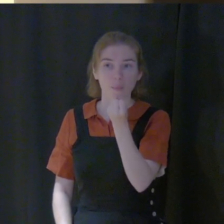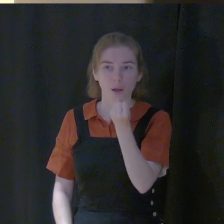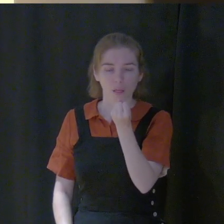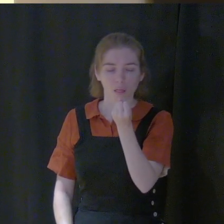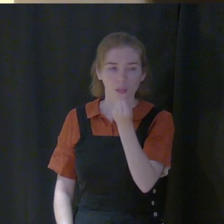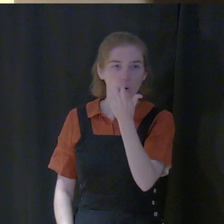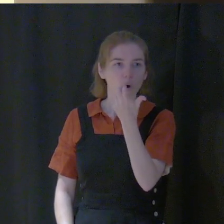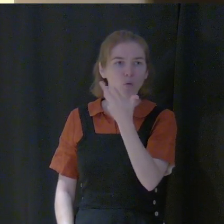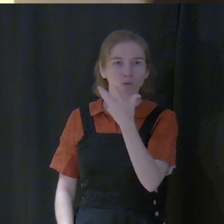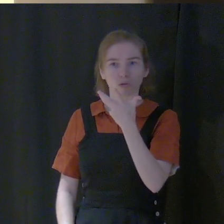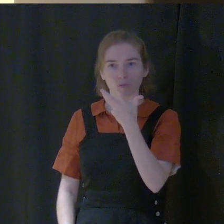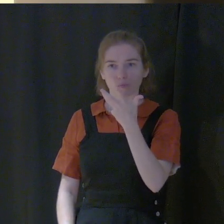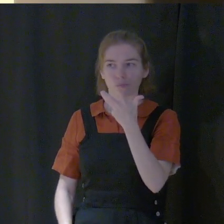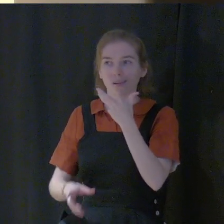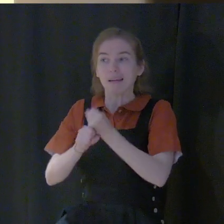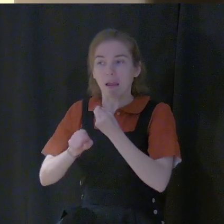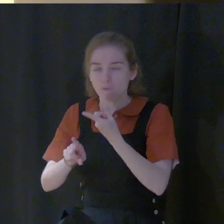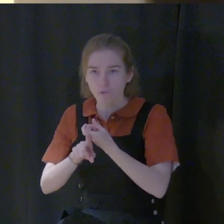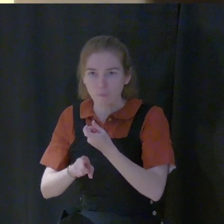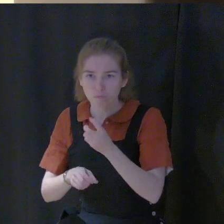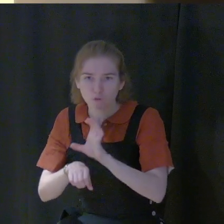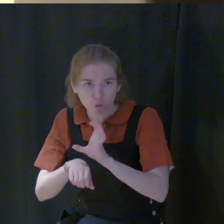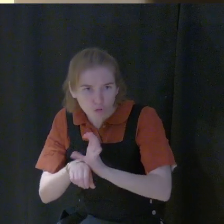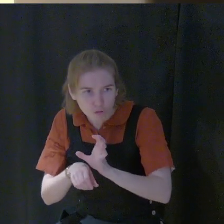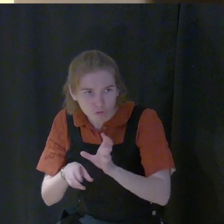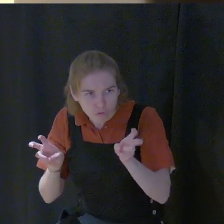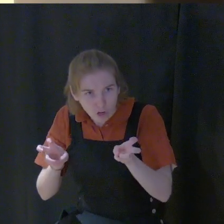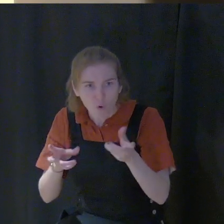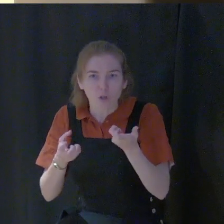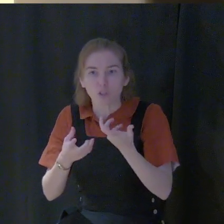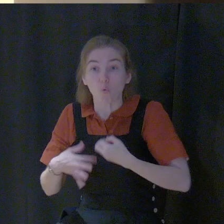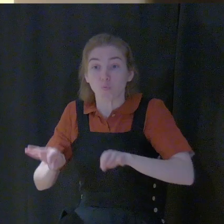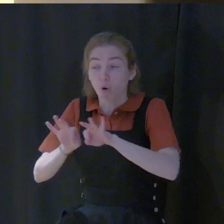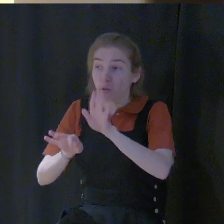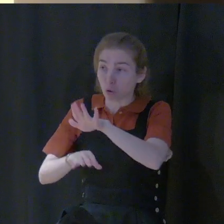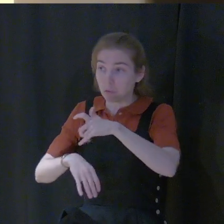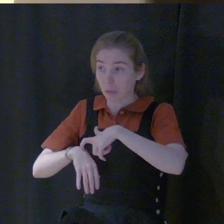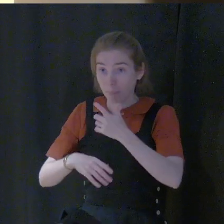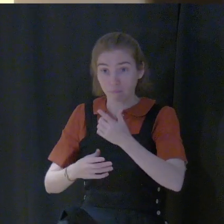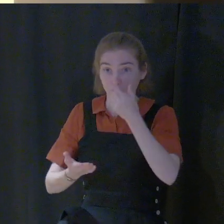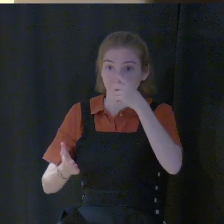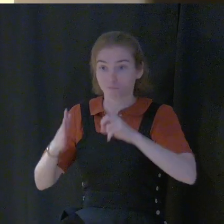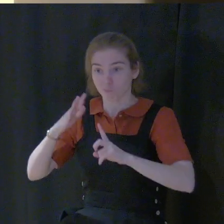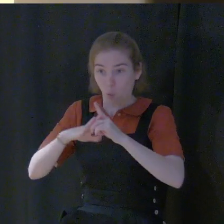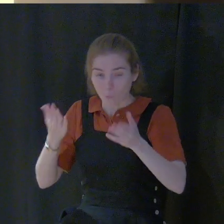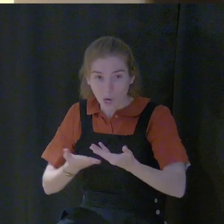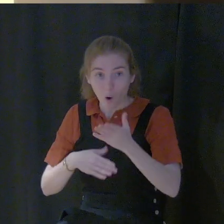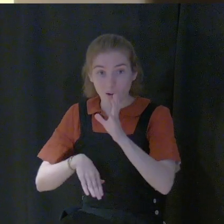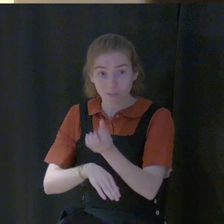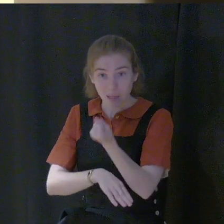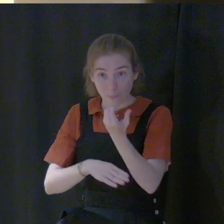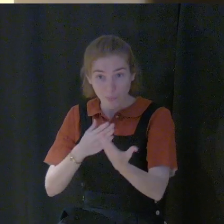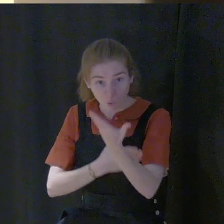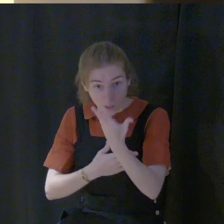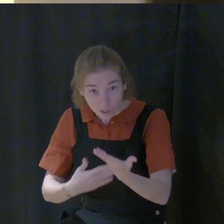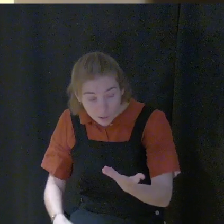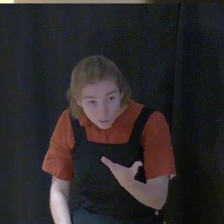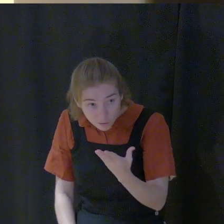of church? Is it worth your time to come here and to be here on Sabbath morning?